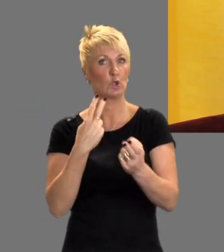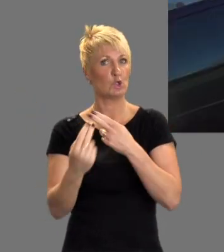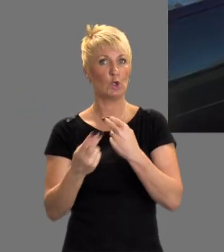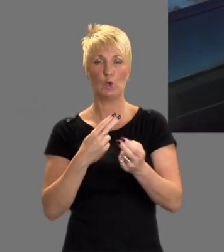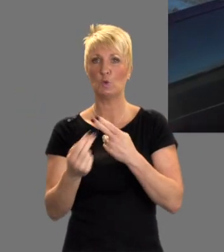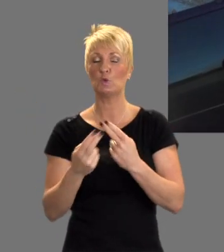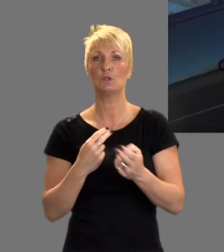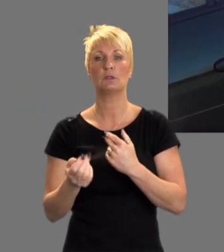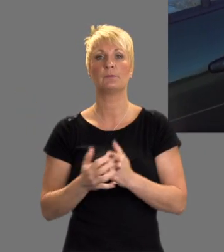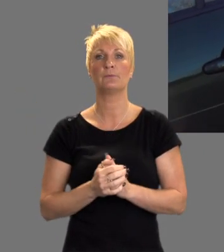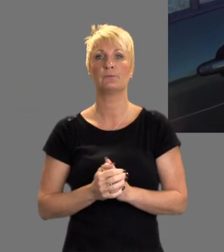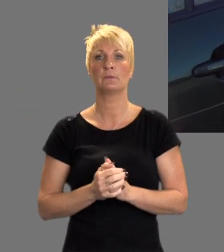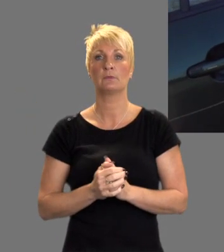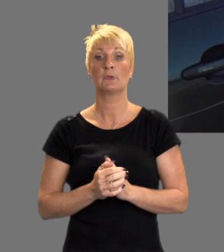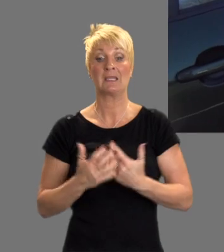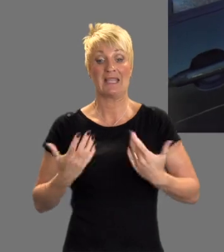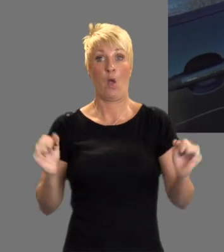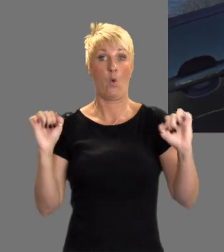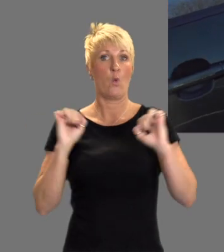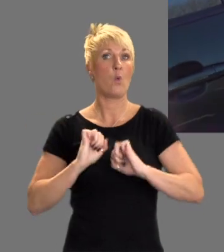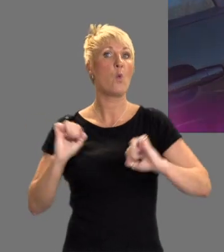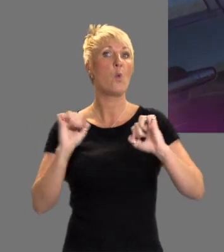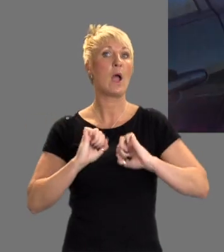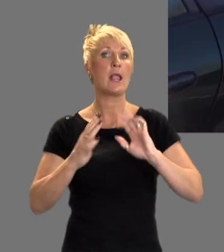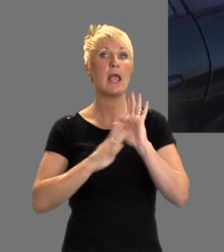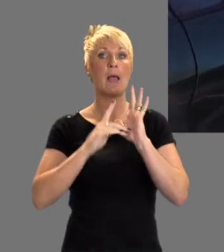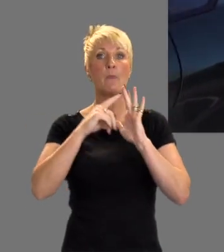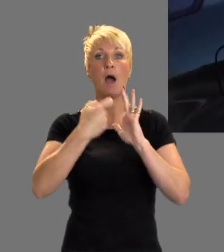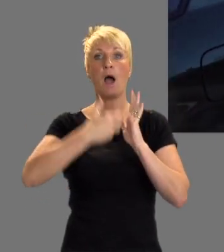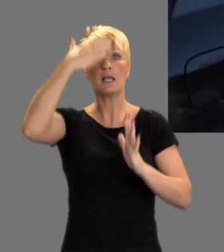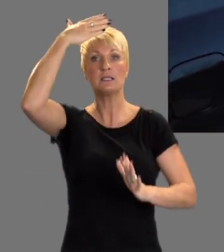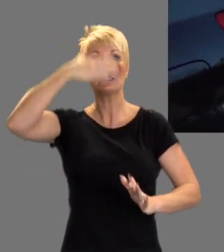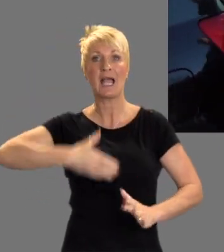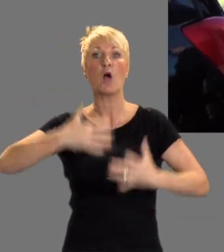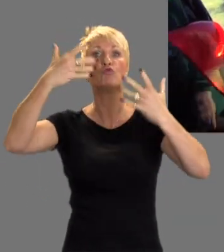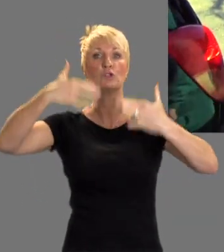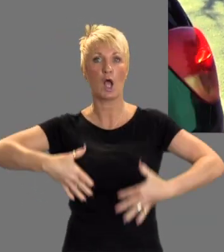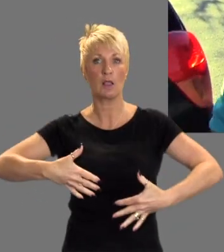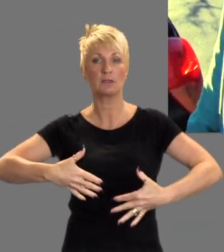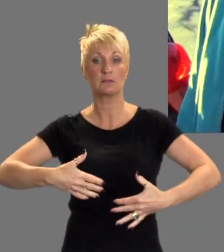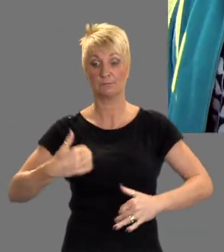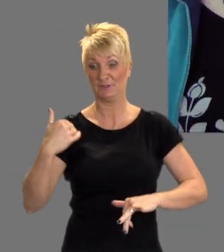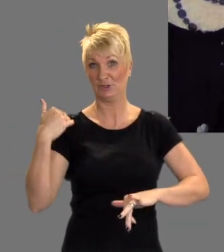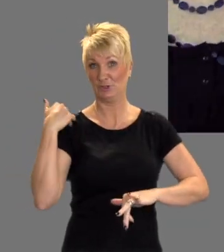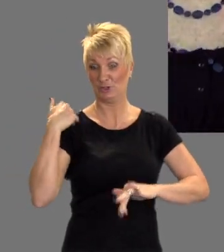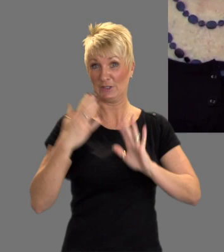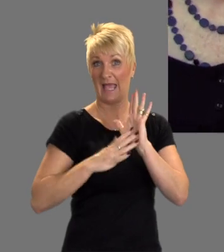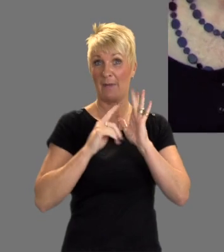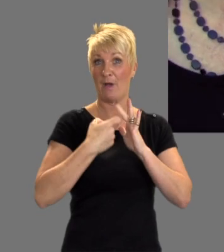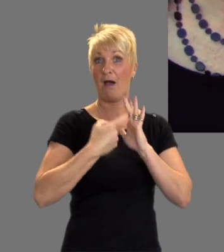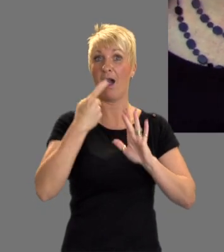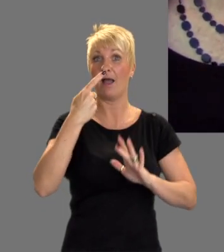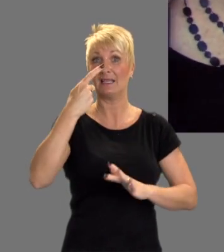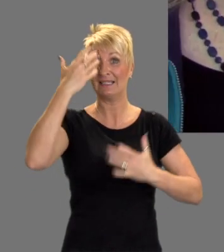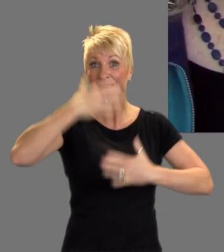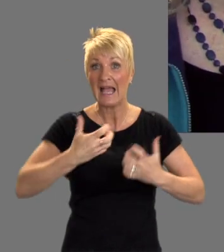news. I'm now awaiting the MRI scan and the results of that. So just had the MRI scan, how